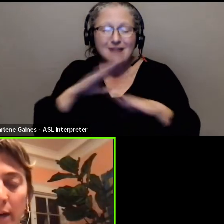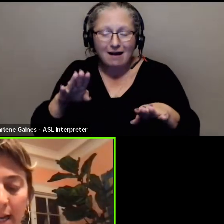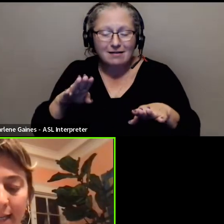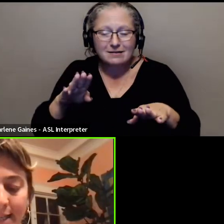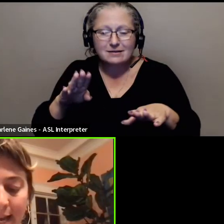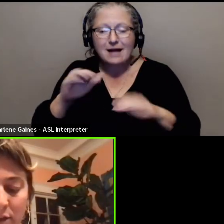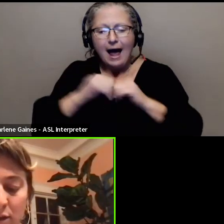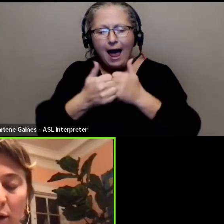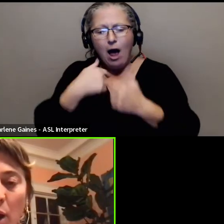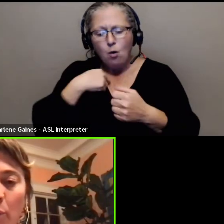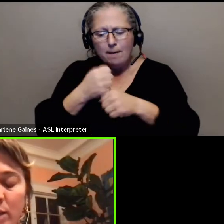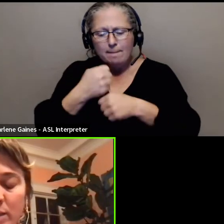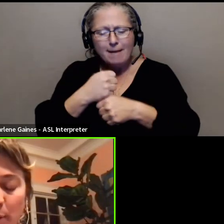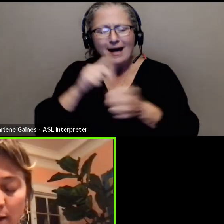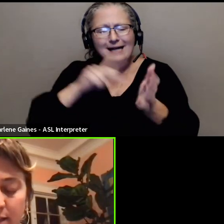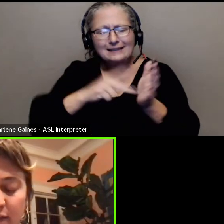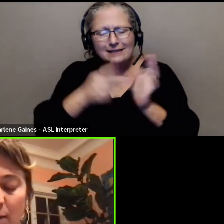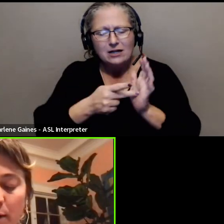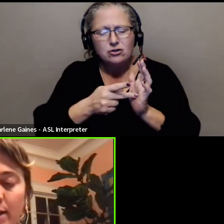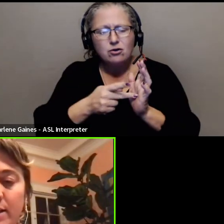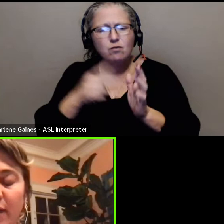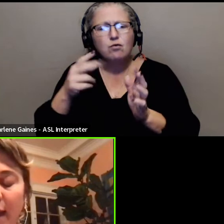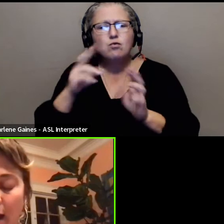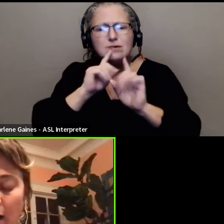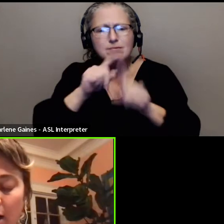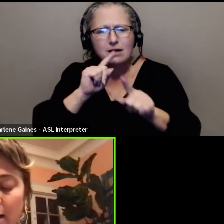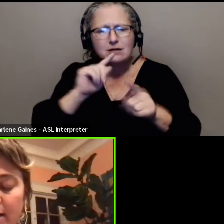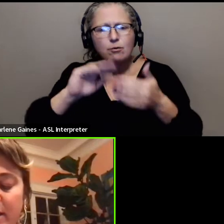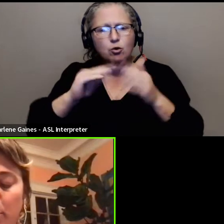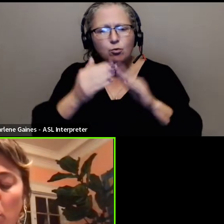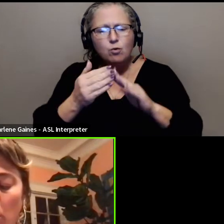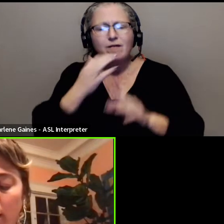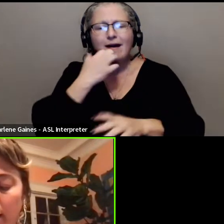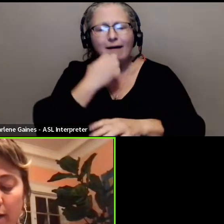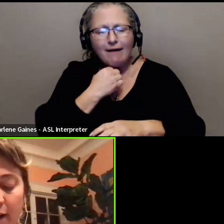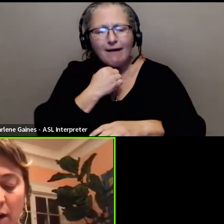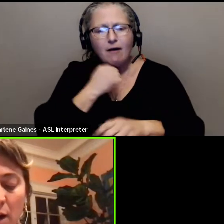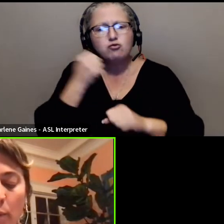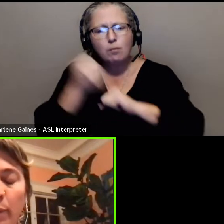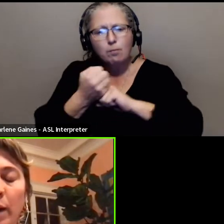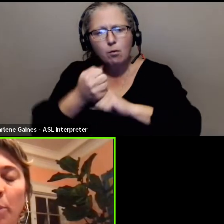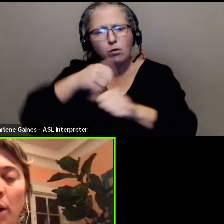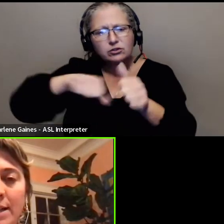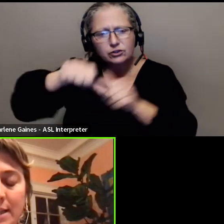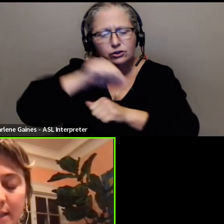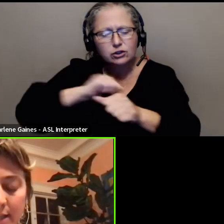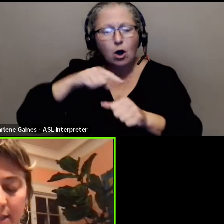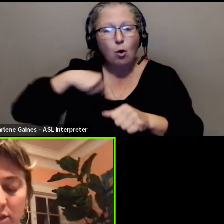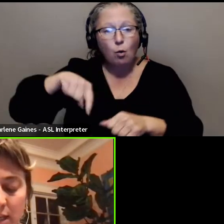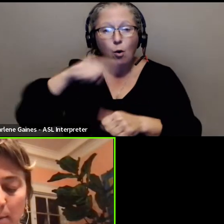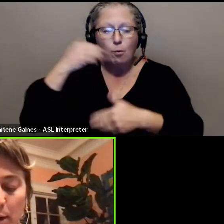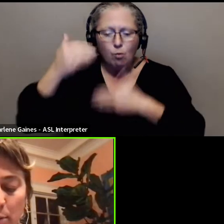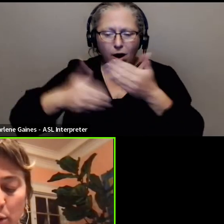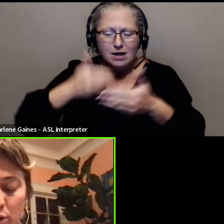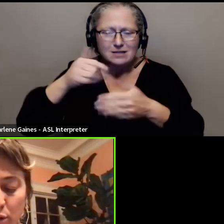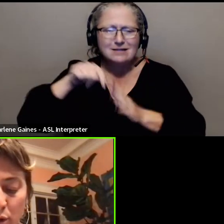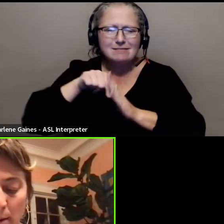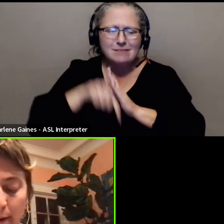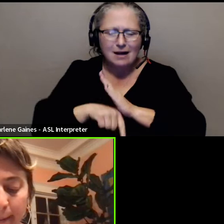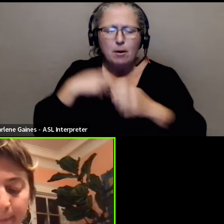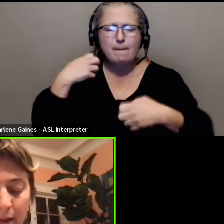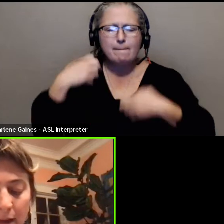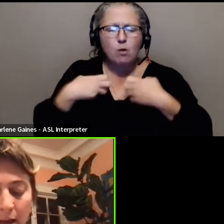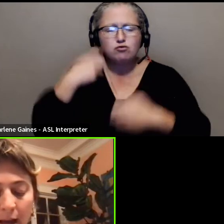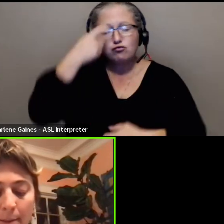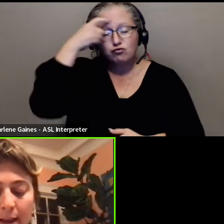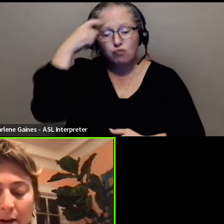are we creating intentional, responsive communities of care to support one another when we are processing such deep emotional